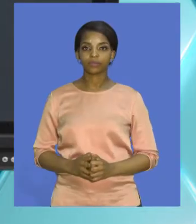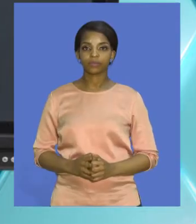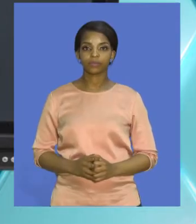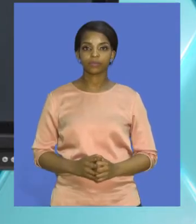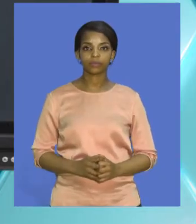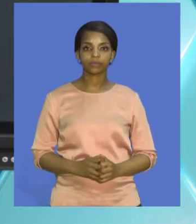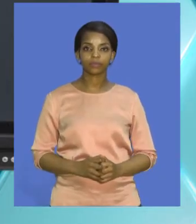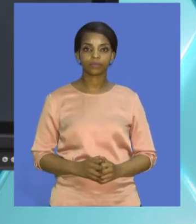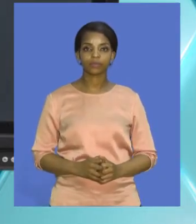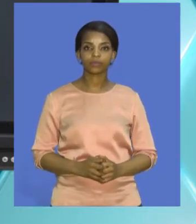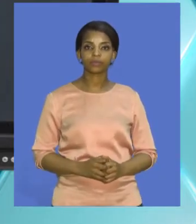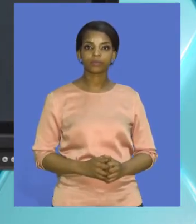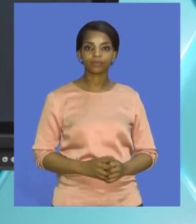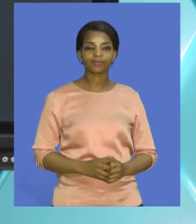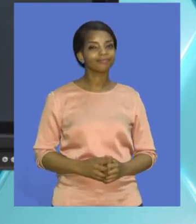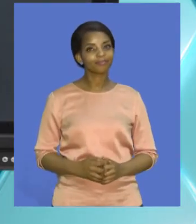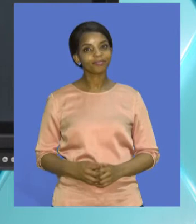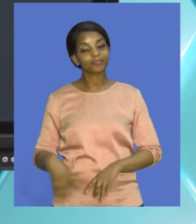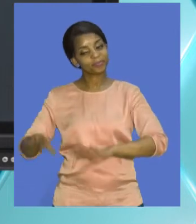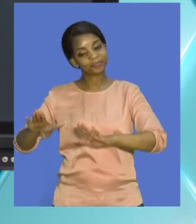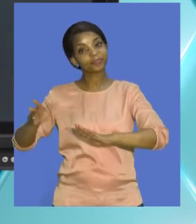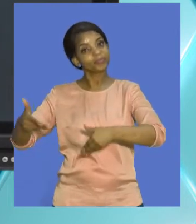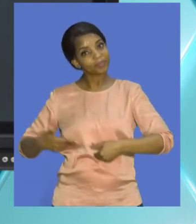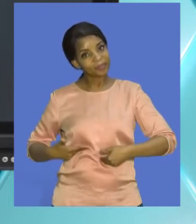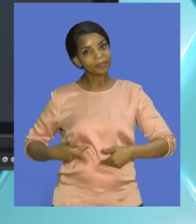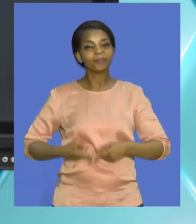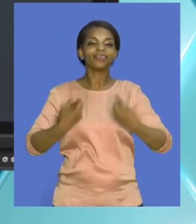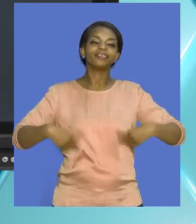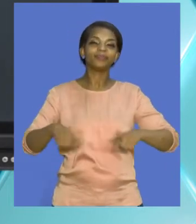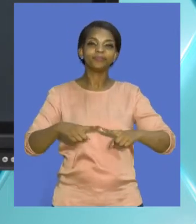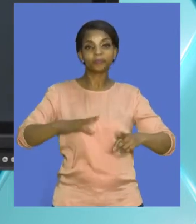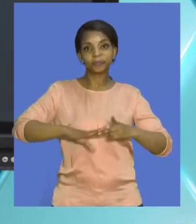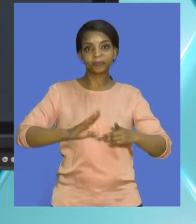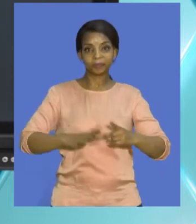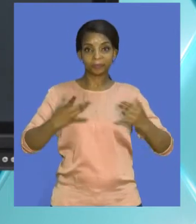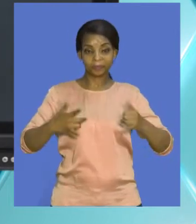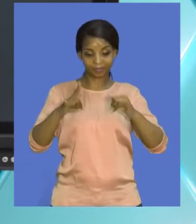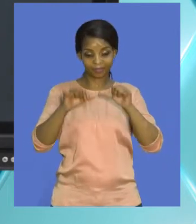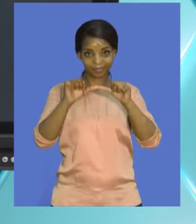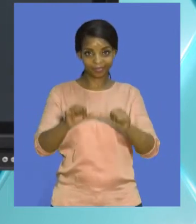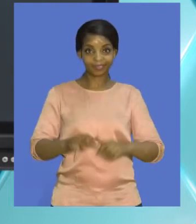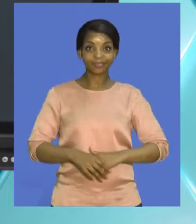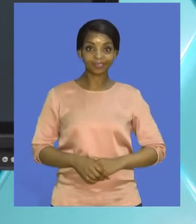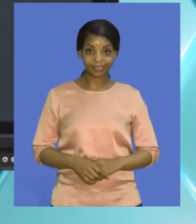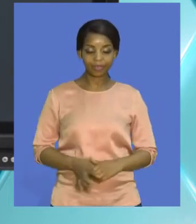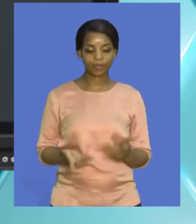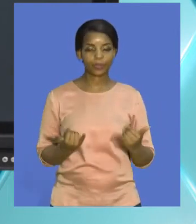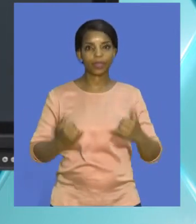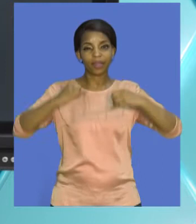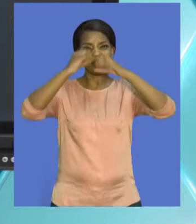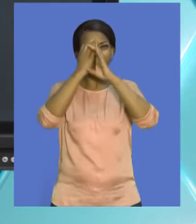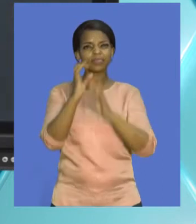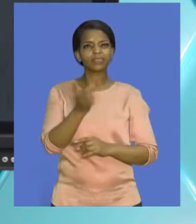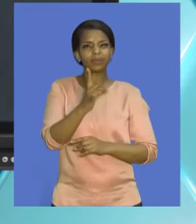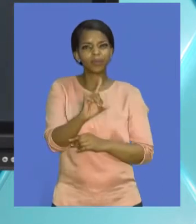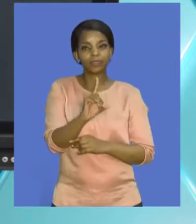Welcome back to our second segment of our session. Today we're looking at forces between charges. Now the main idea in this